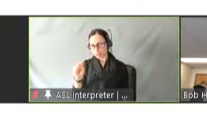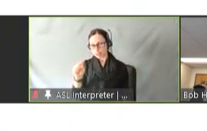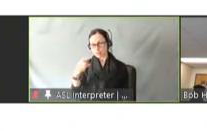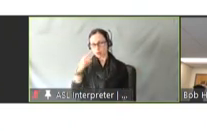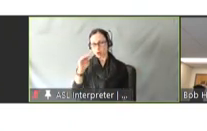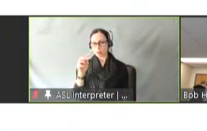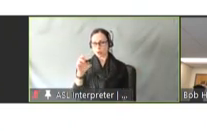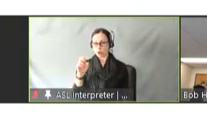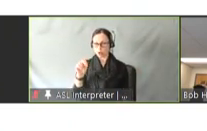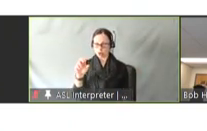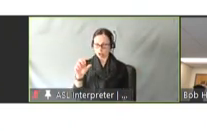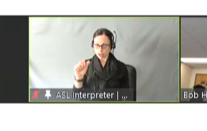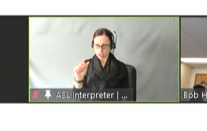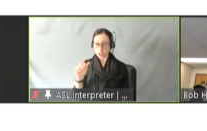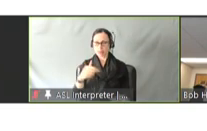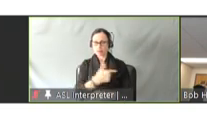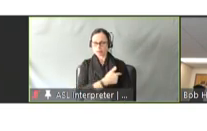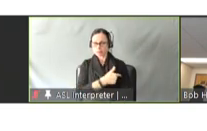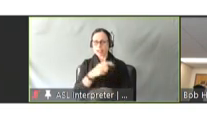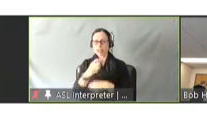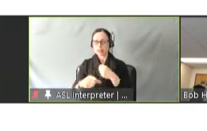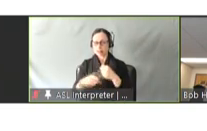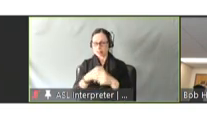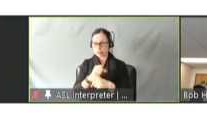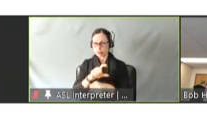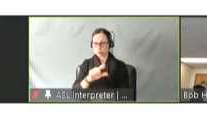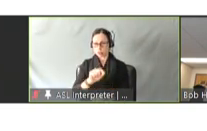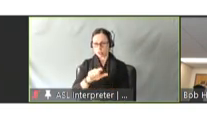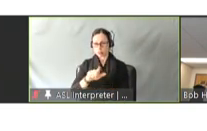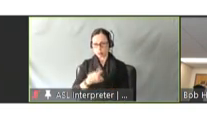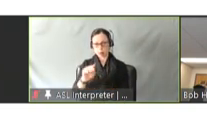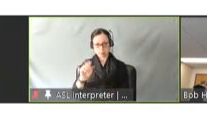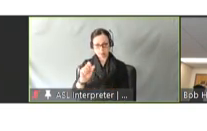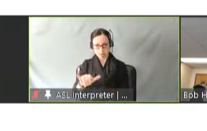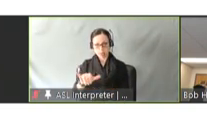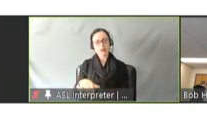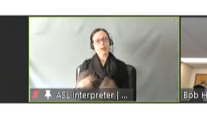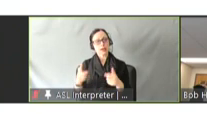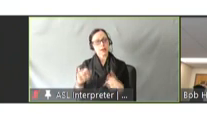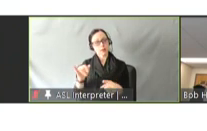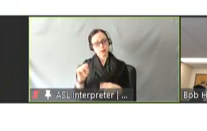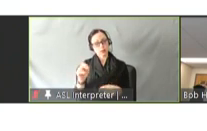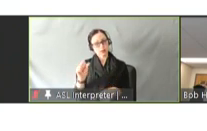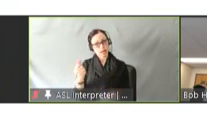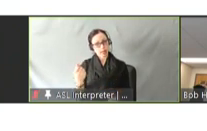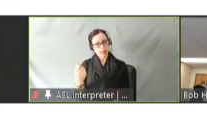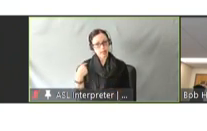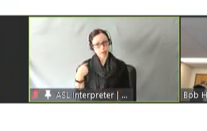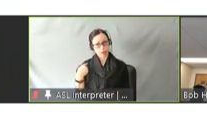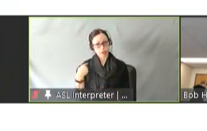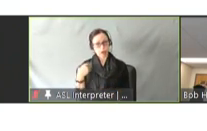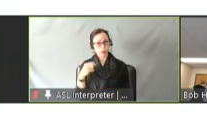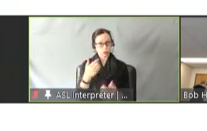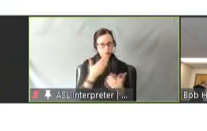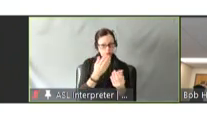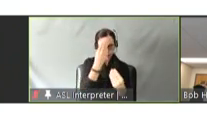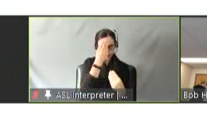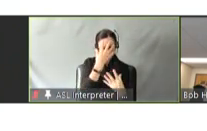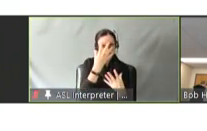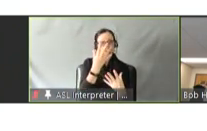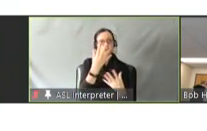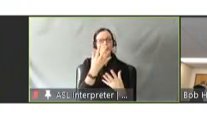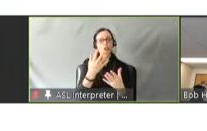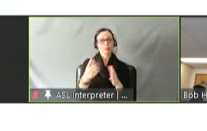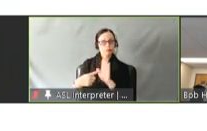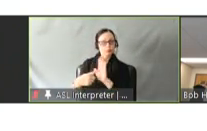Data was presented to VRBPAC on June 10th of last year, and the data and the VAST assessment presented at the